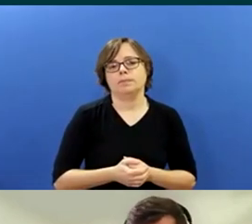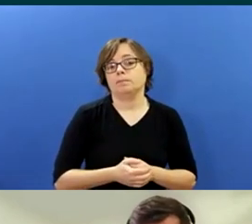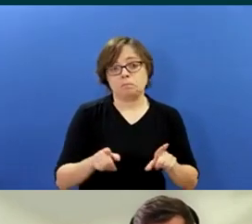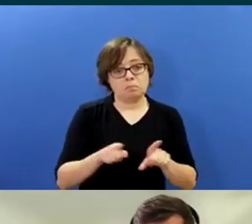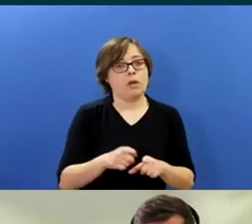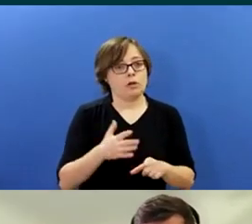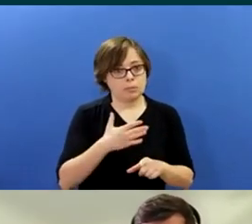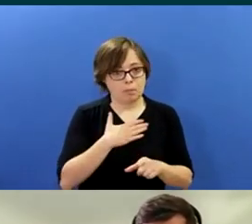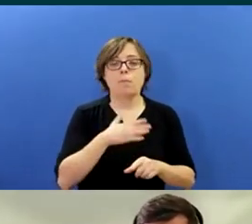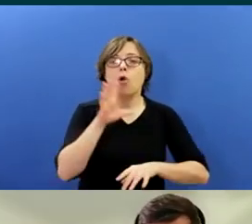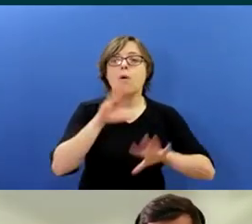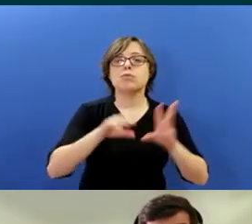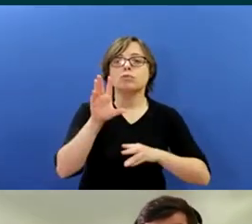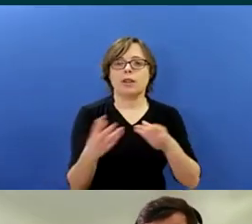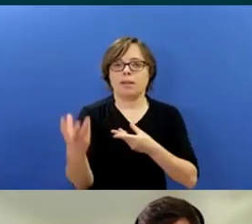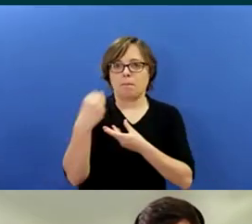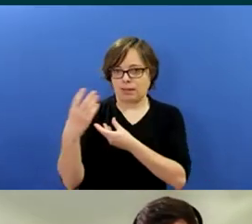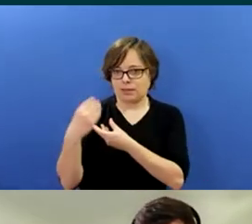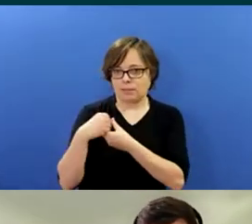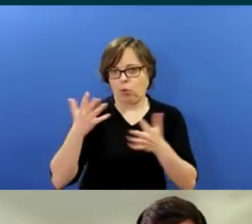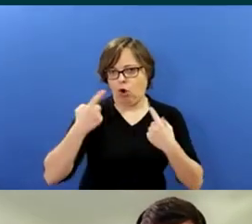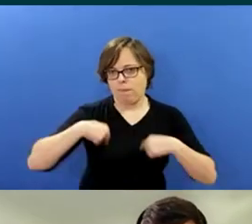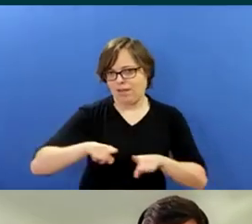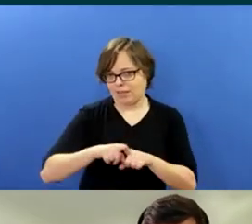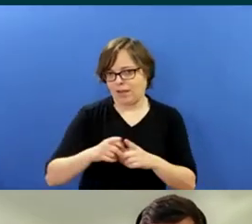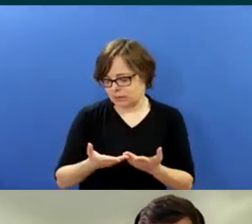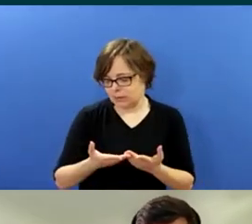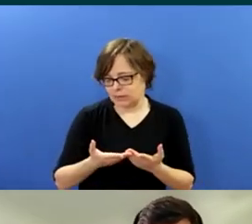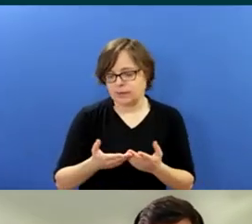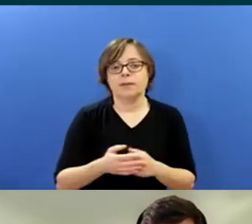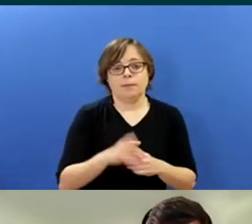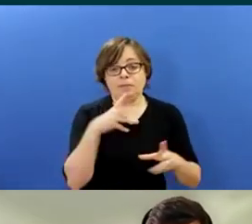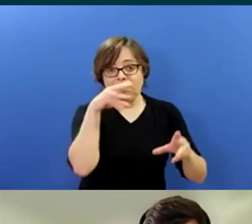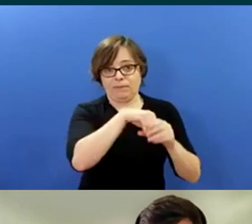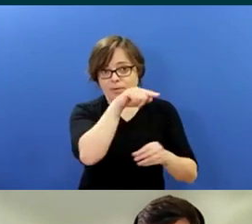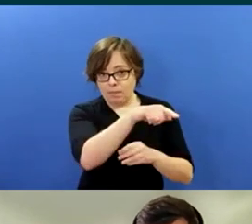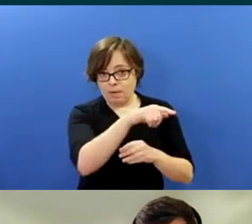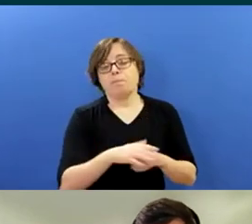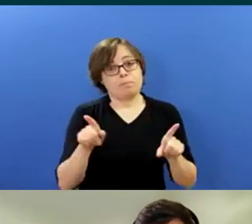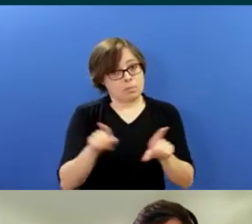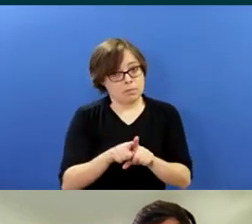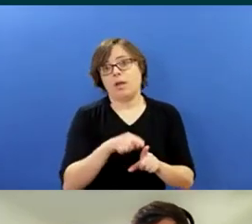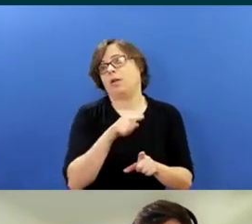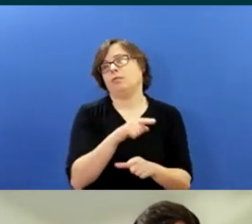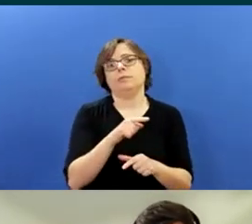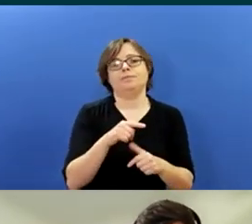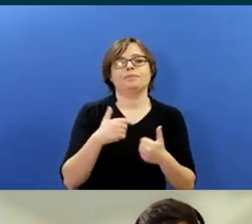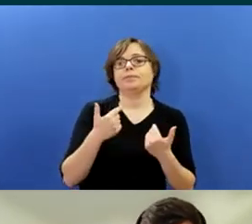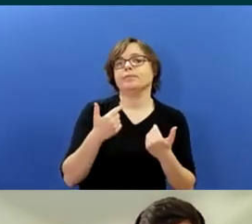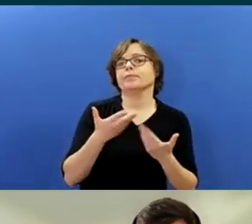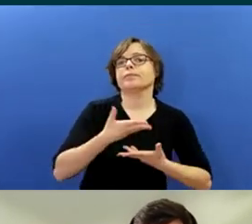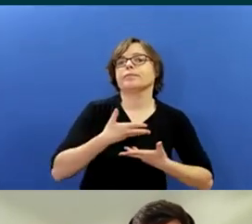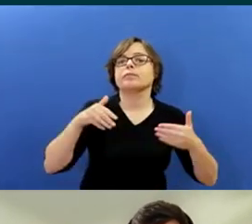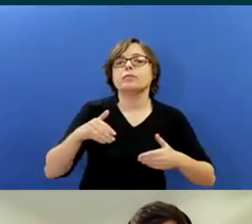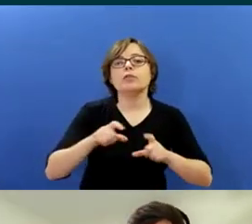also offers very good opportunities for the communication of participation processes with the information